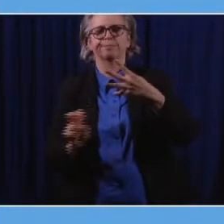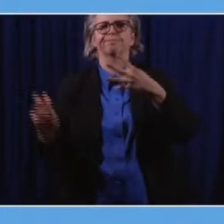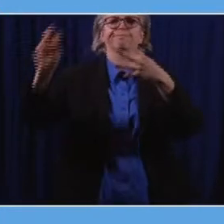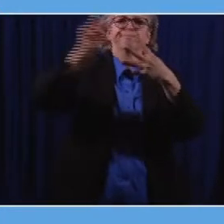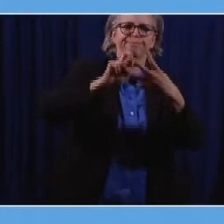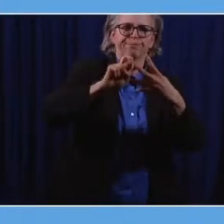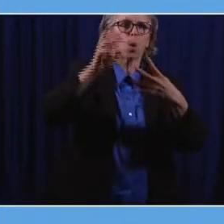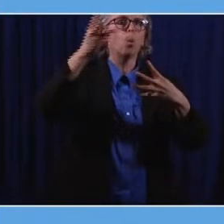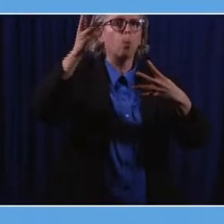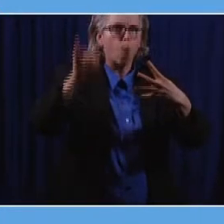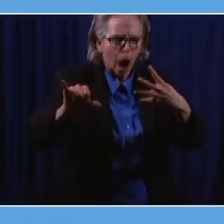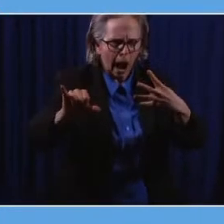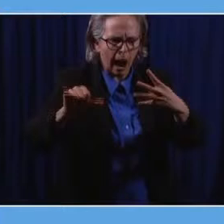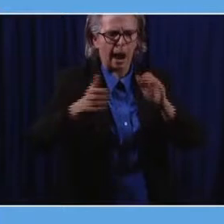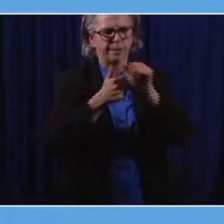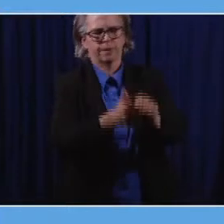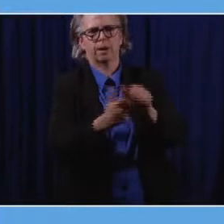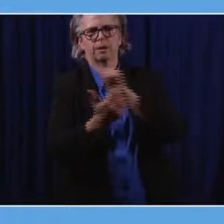of the virus.